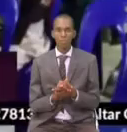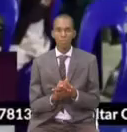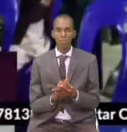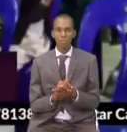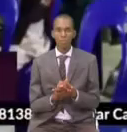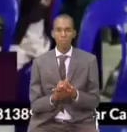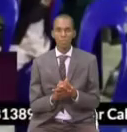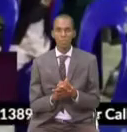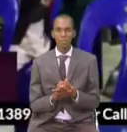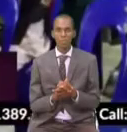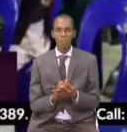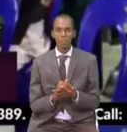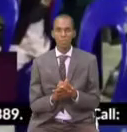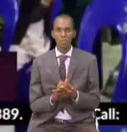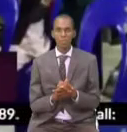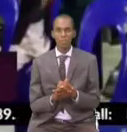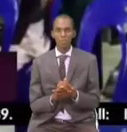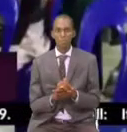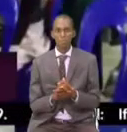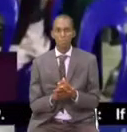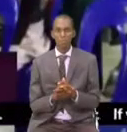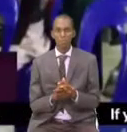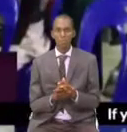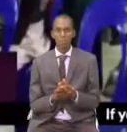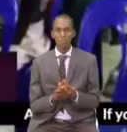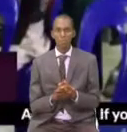The Lord will visit you tonight.